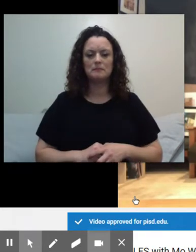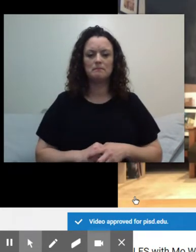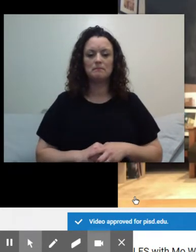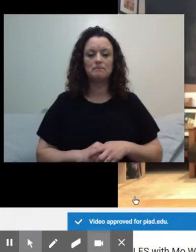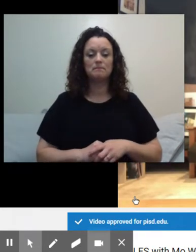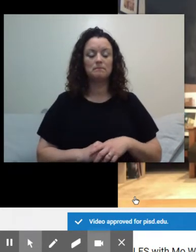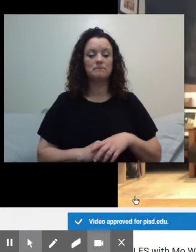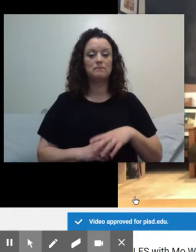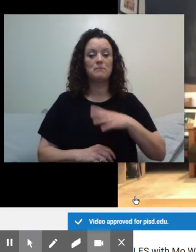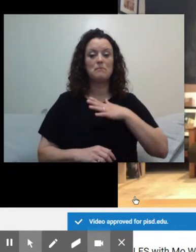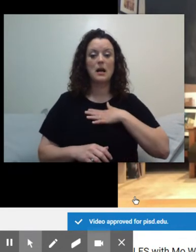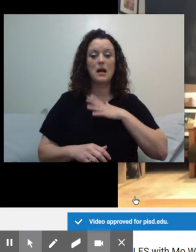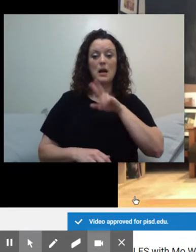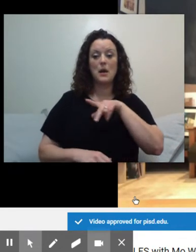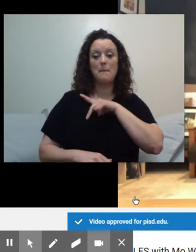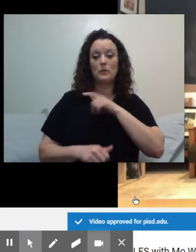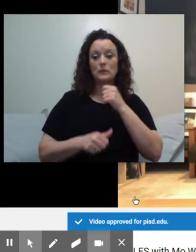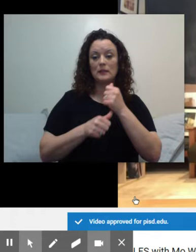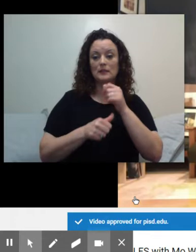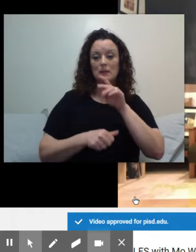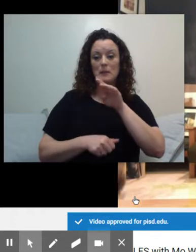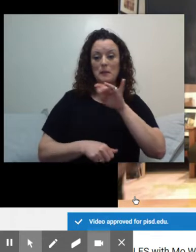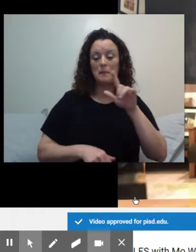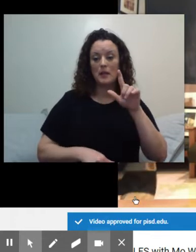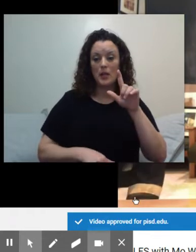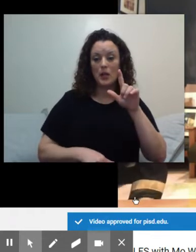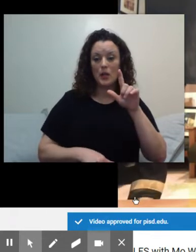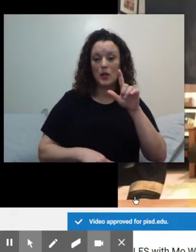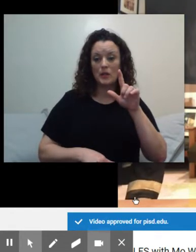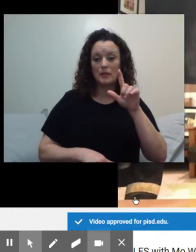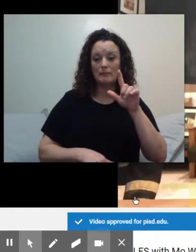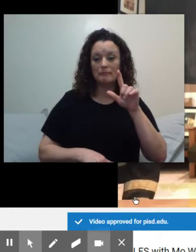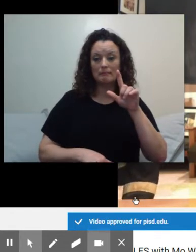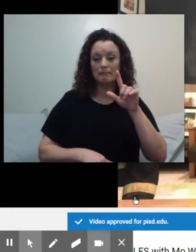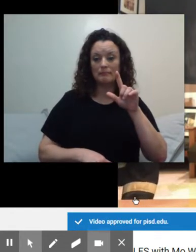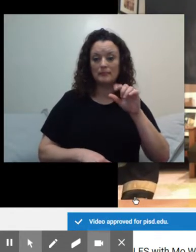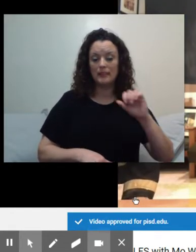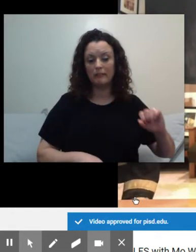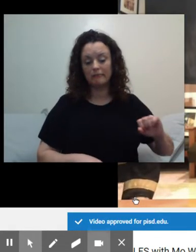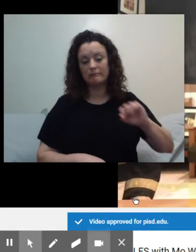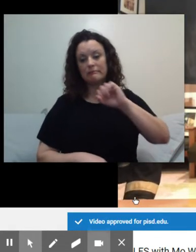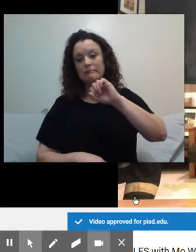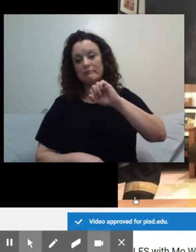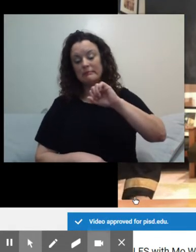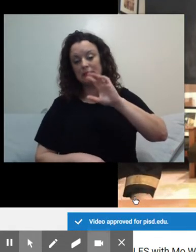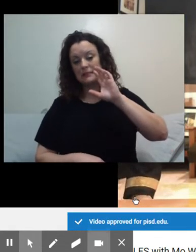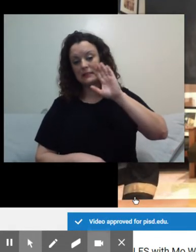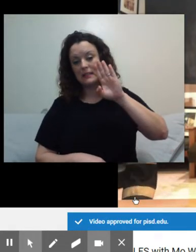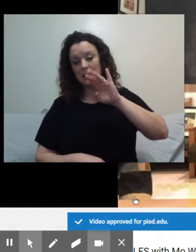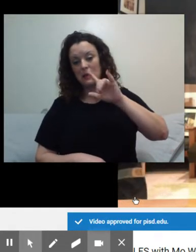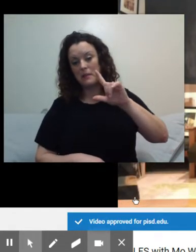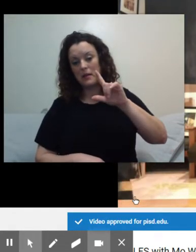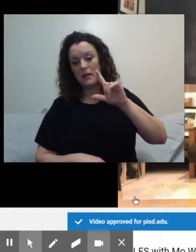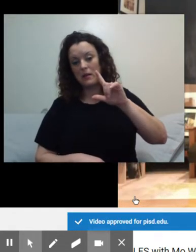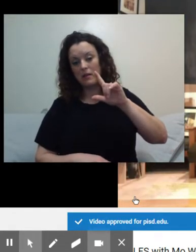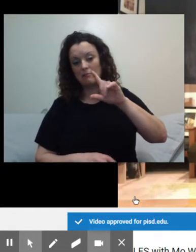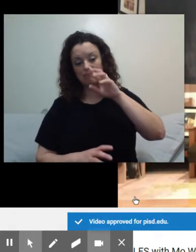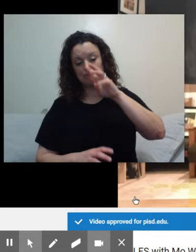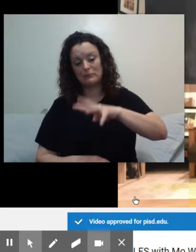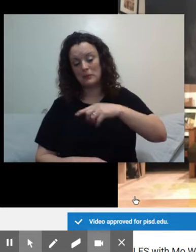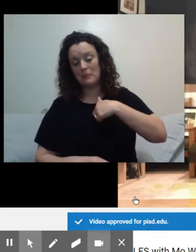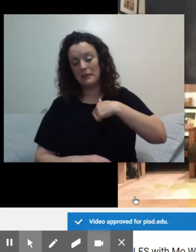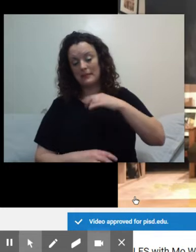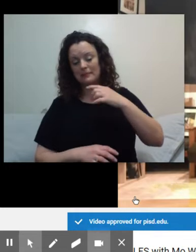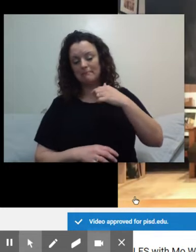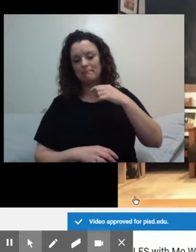This is my personal assistant, Bill. Say hi, Bill. Hi, Bill. Don't mind me. I'm just an intern.